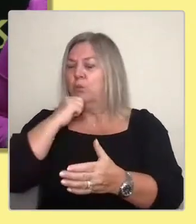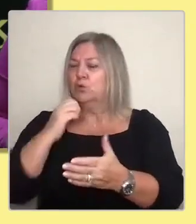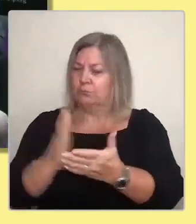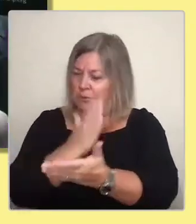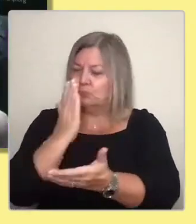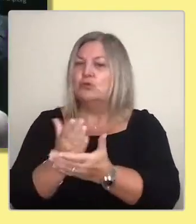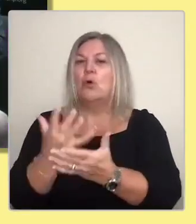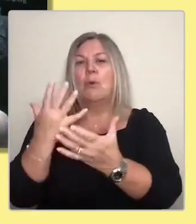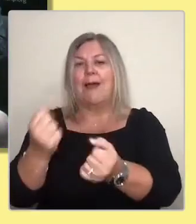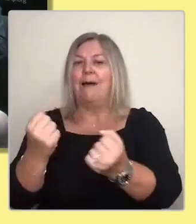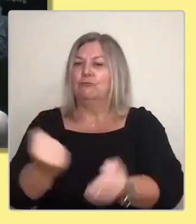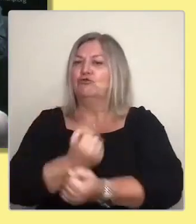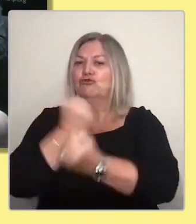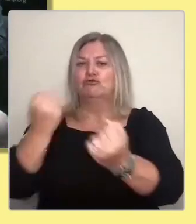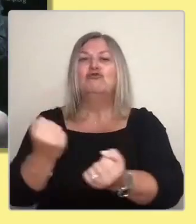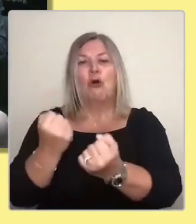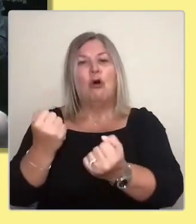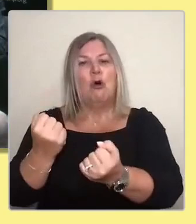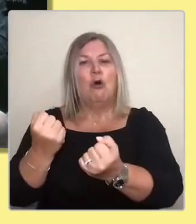headquarters.